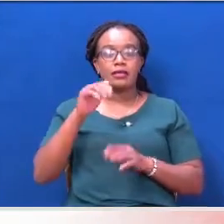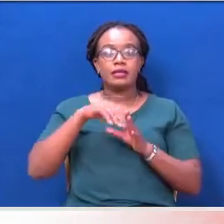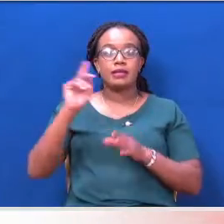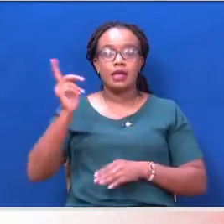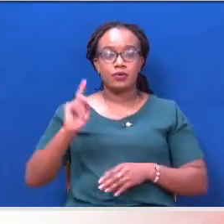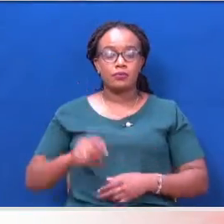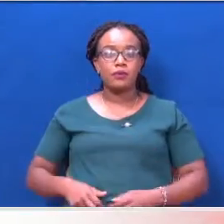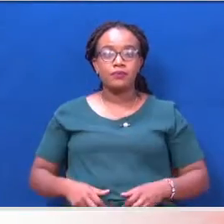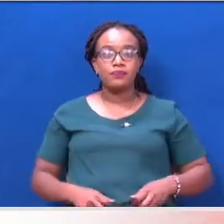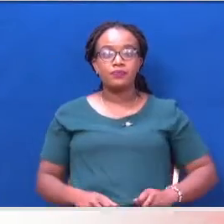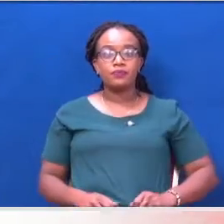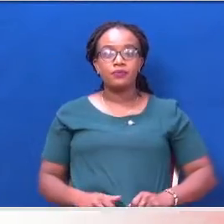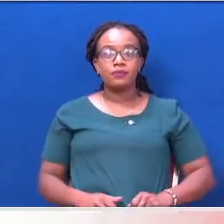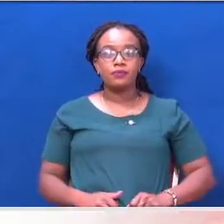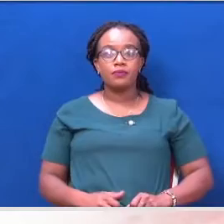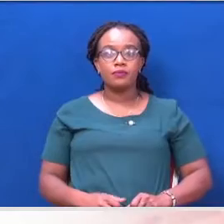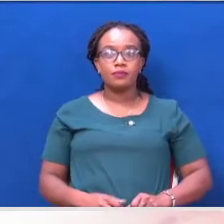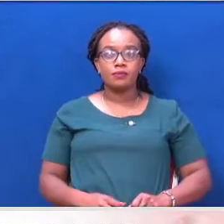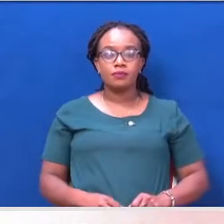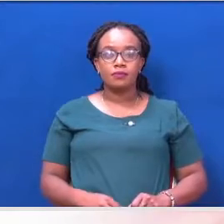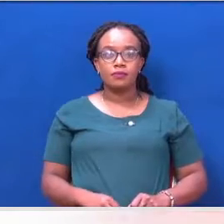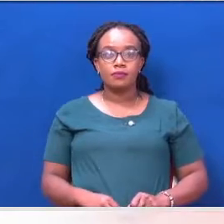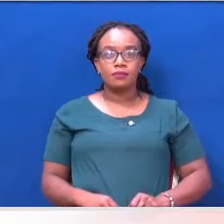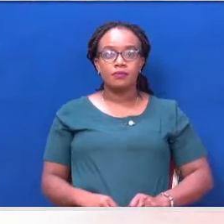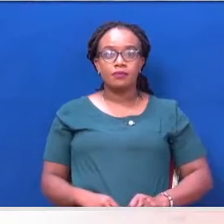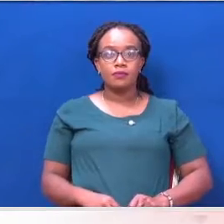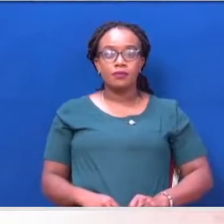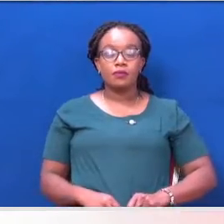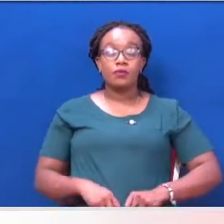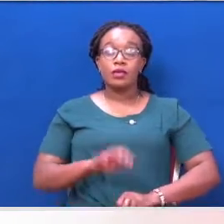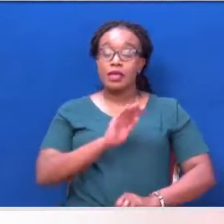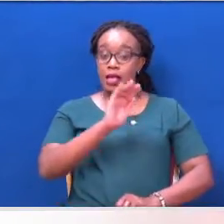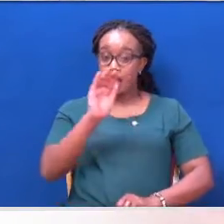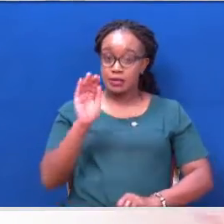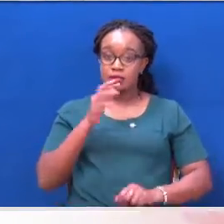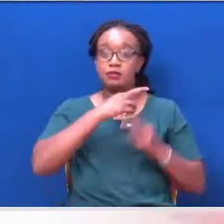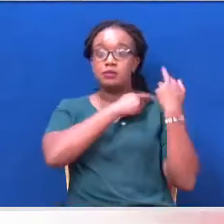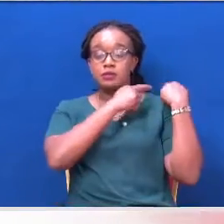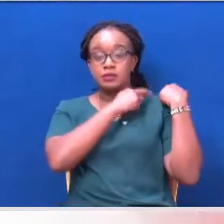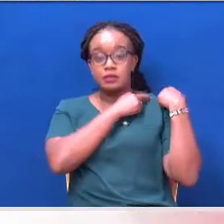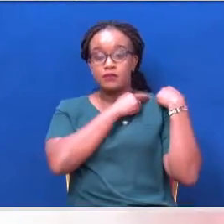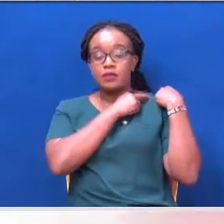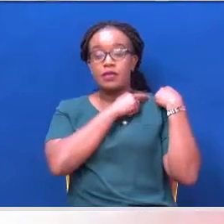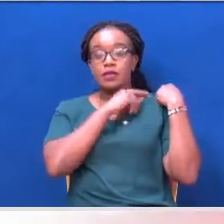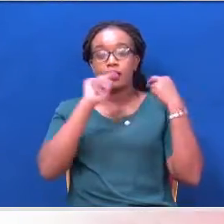Nairobi. I'm seeking the mandate of the Kenyan people to be able